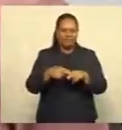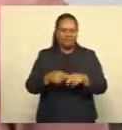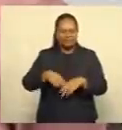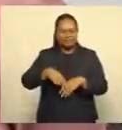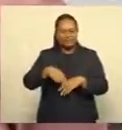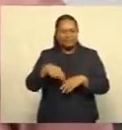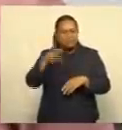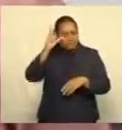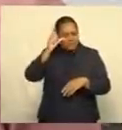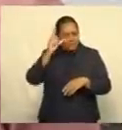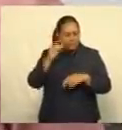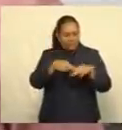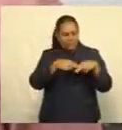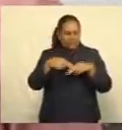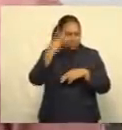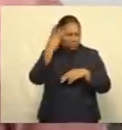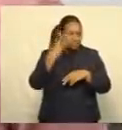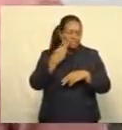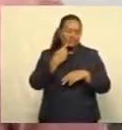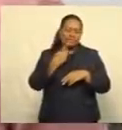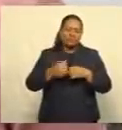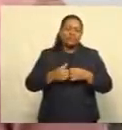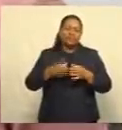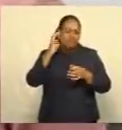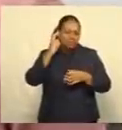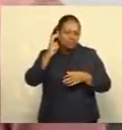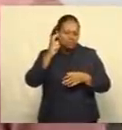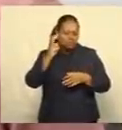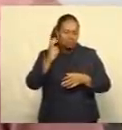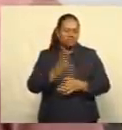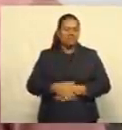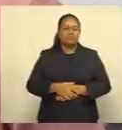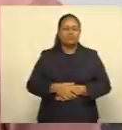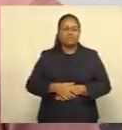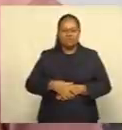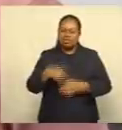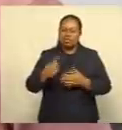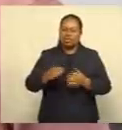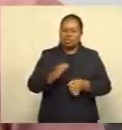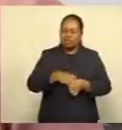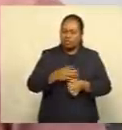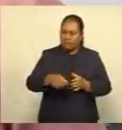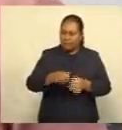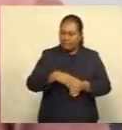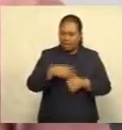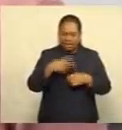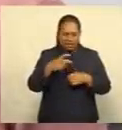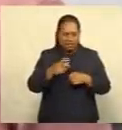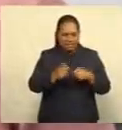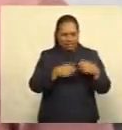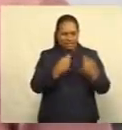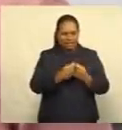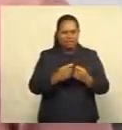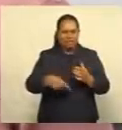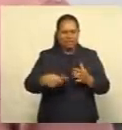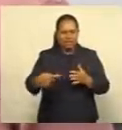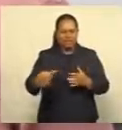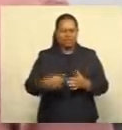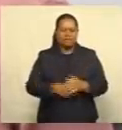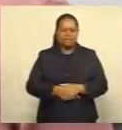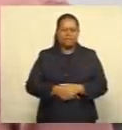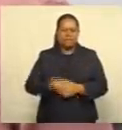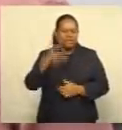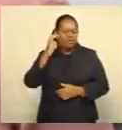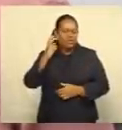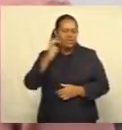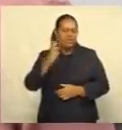is continuing with training sessions and camps to keep the players occupied before the start of their season. Venina